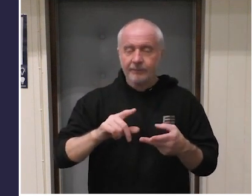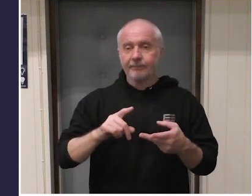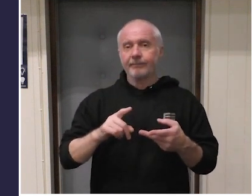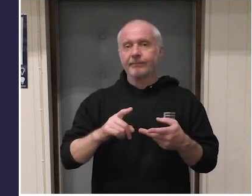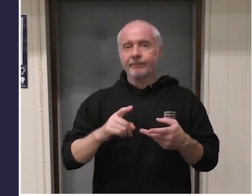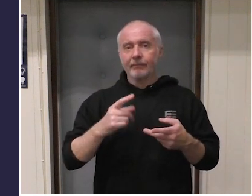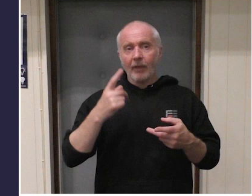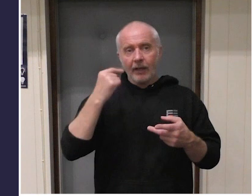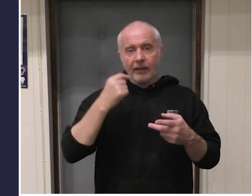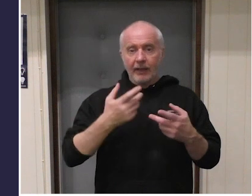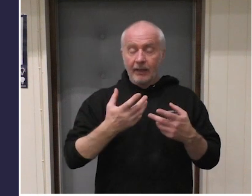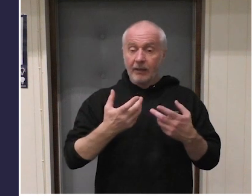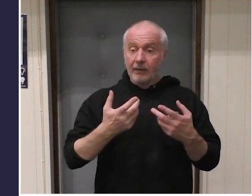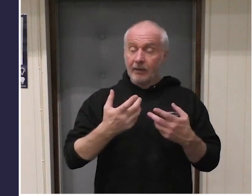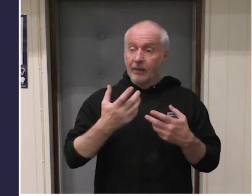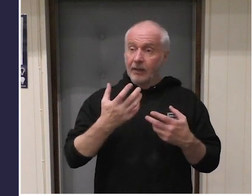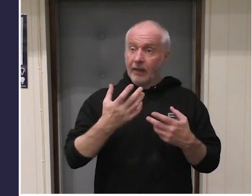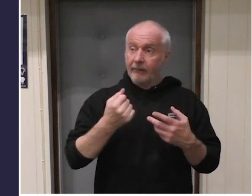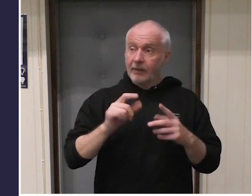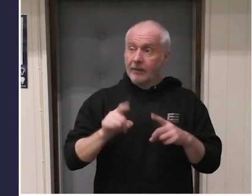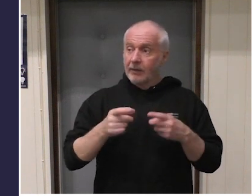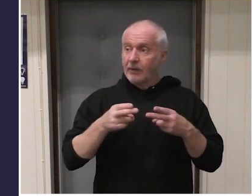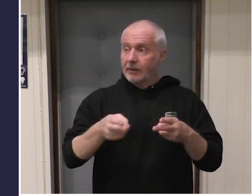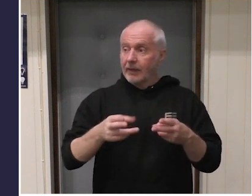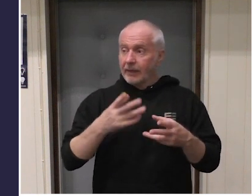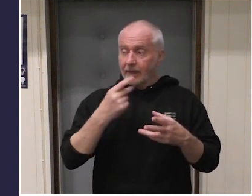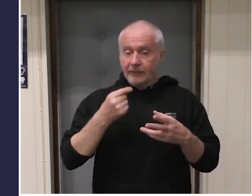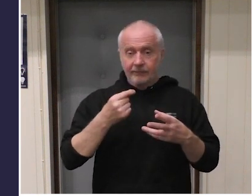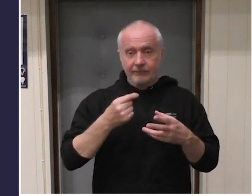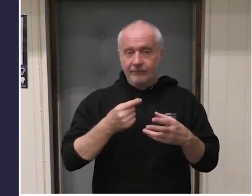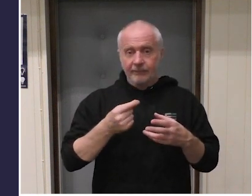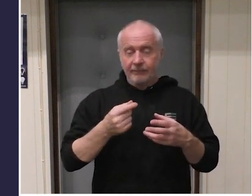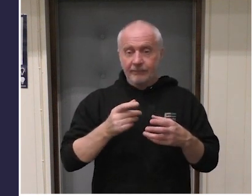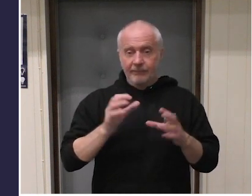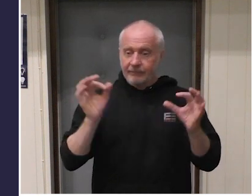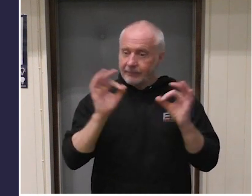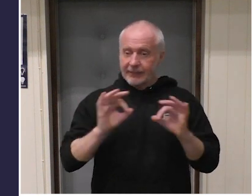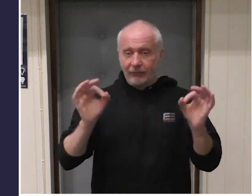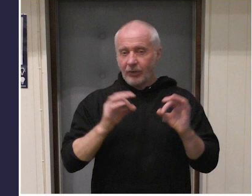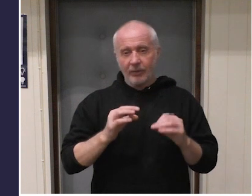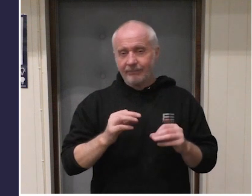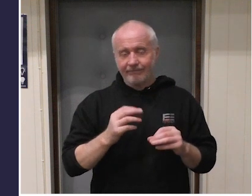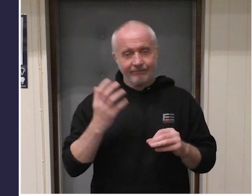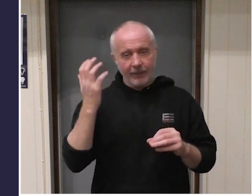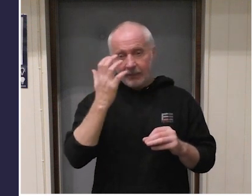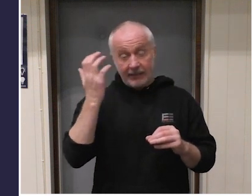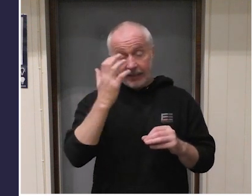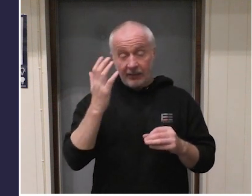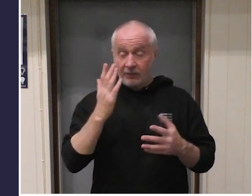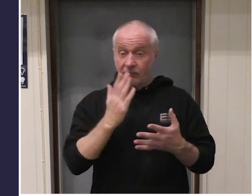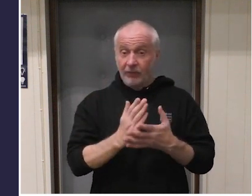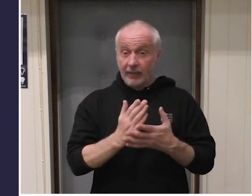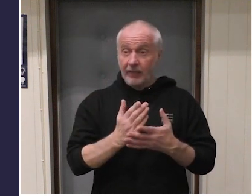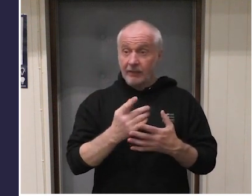there exists a way of doing it such that it's completely error-free. 0 error. It's one of the most remarkable things